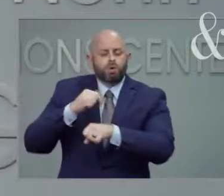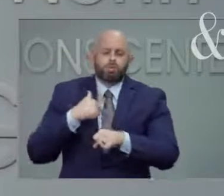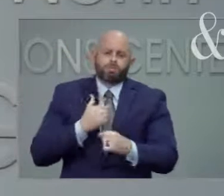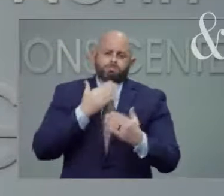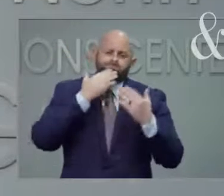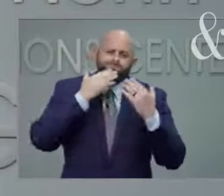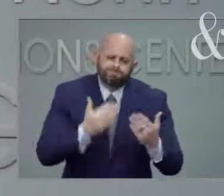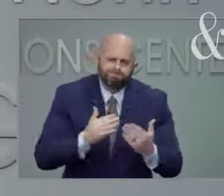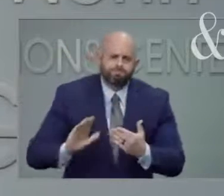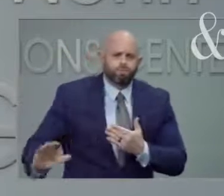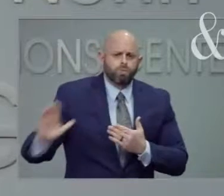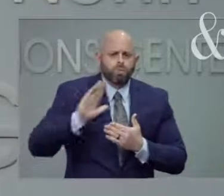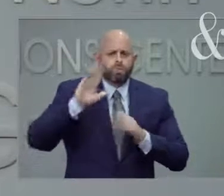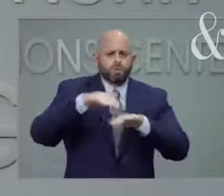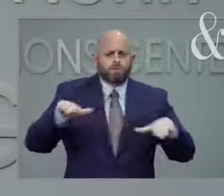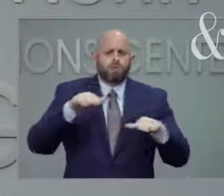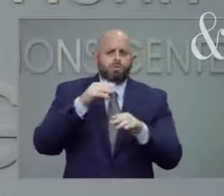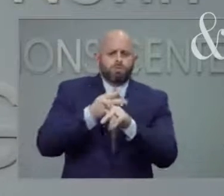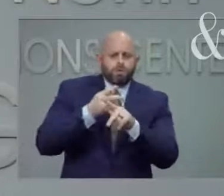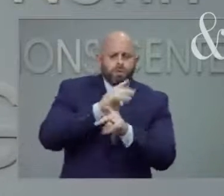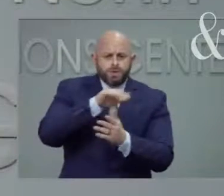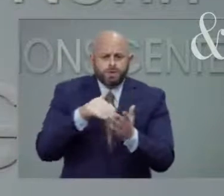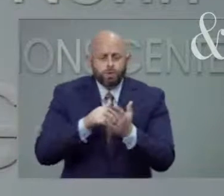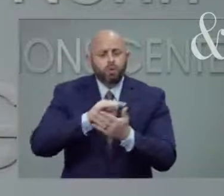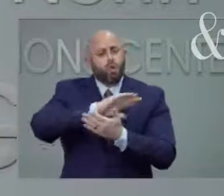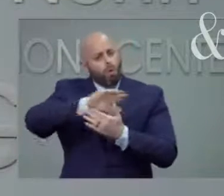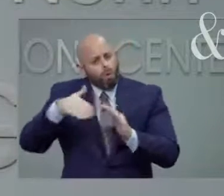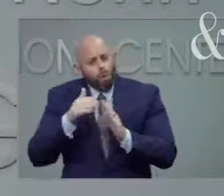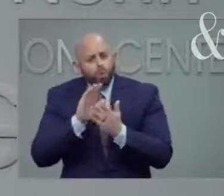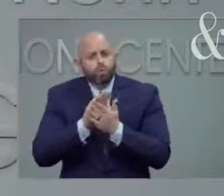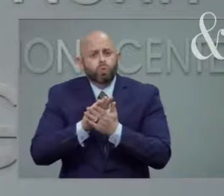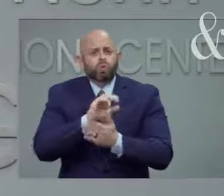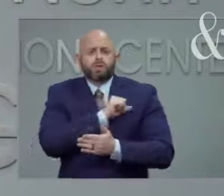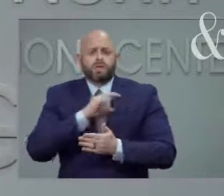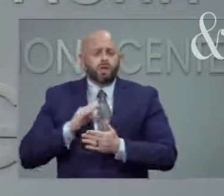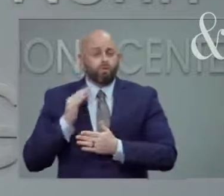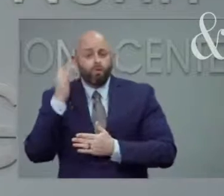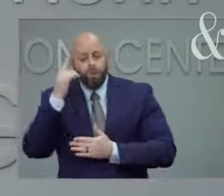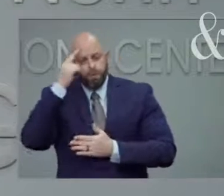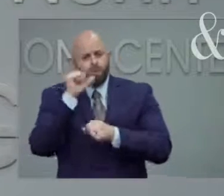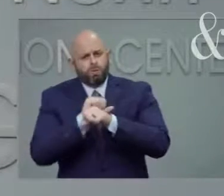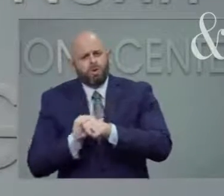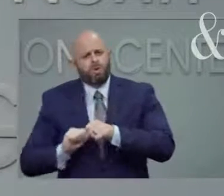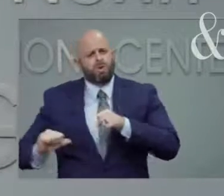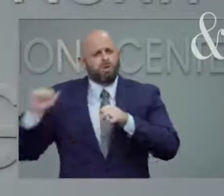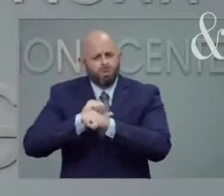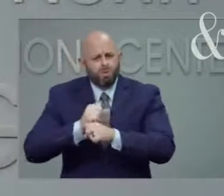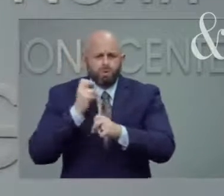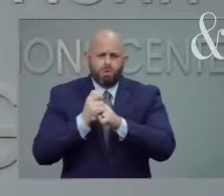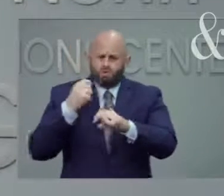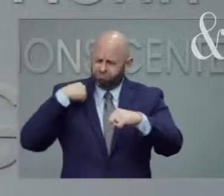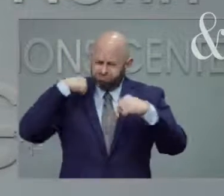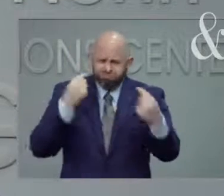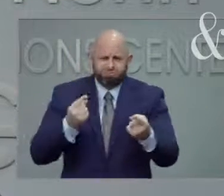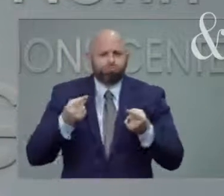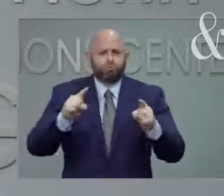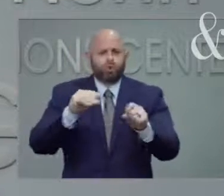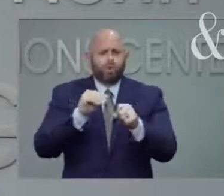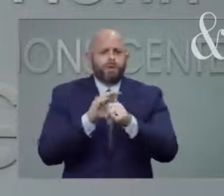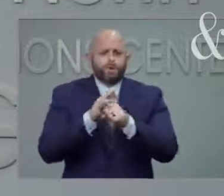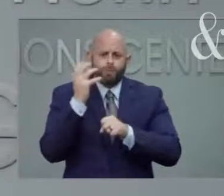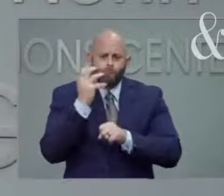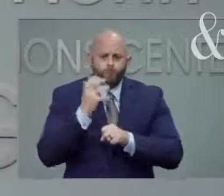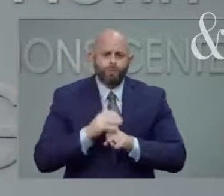grateful to all of our educators and school personnel for going above and beyond in this pandemic. Starting